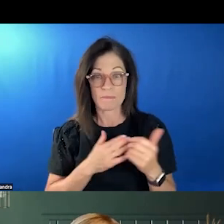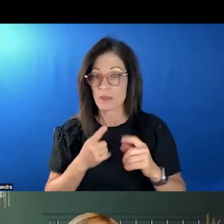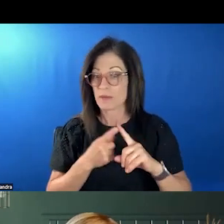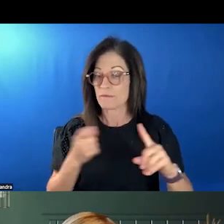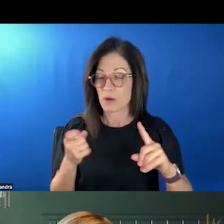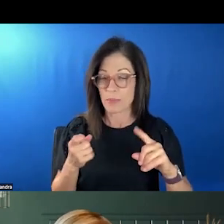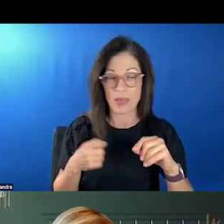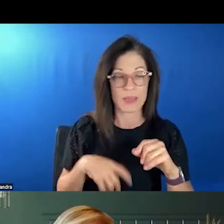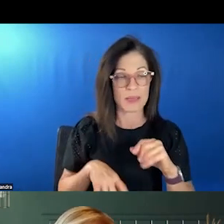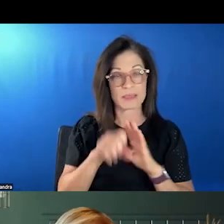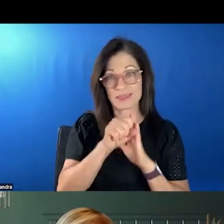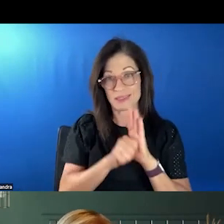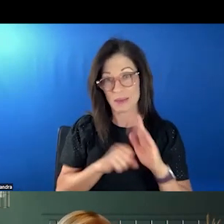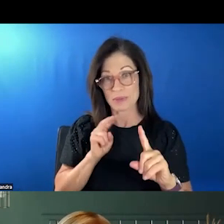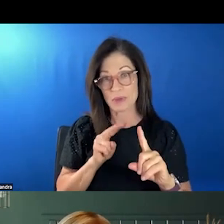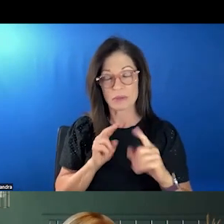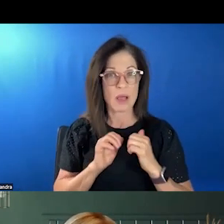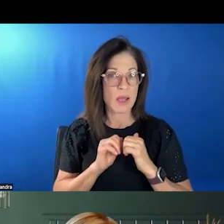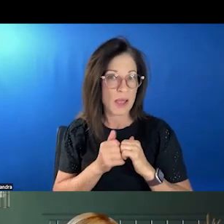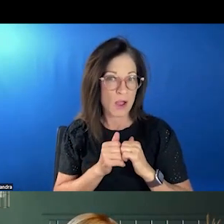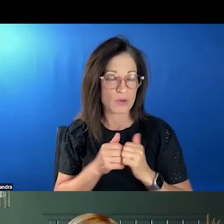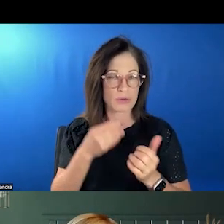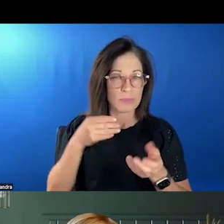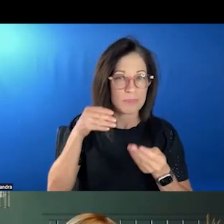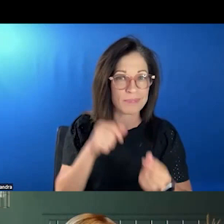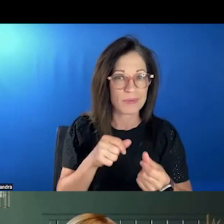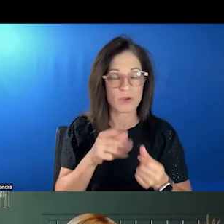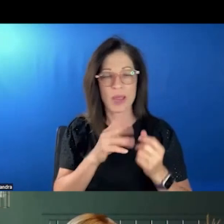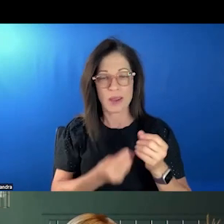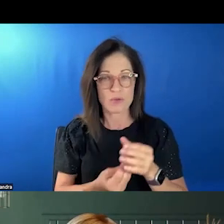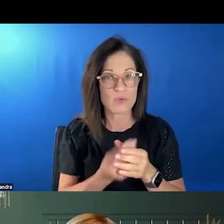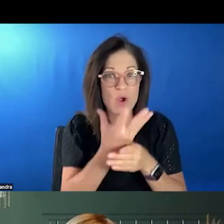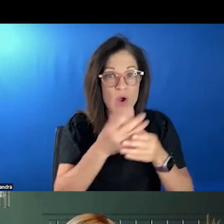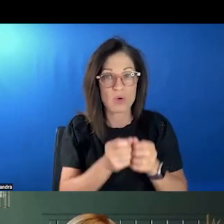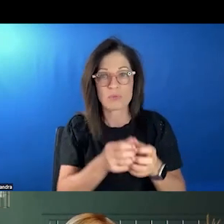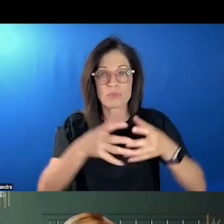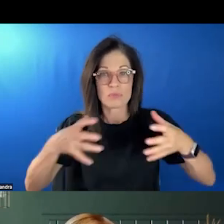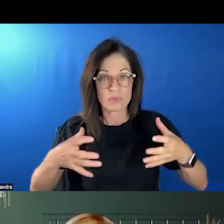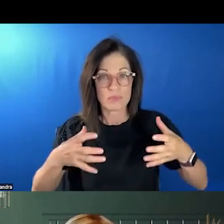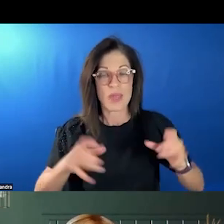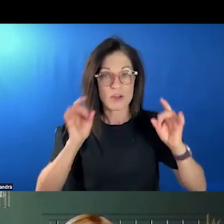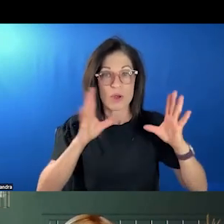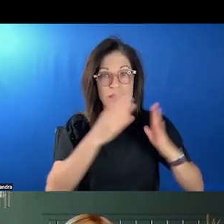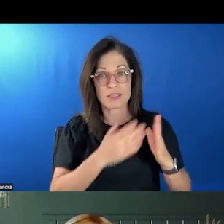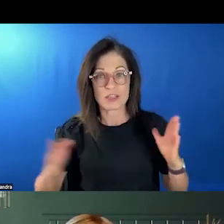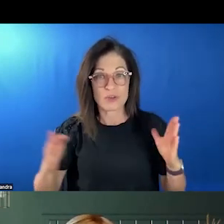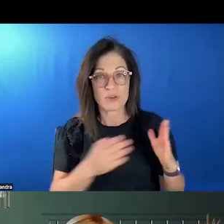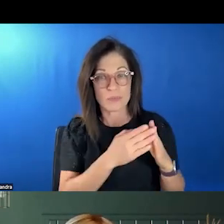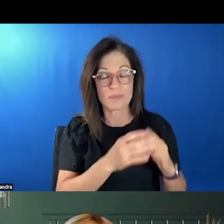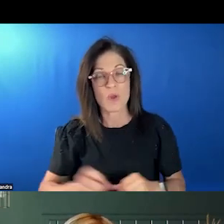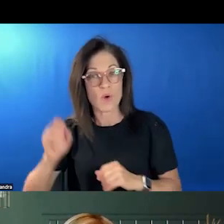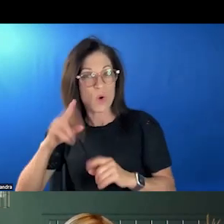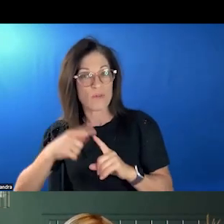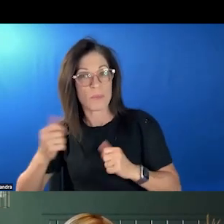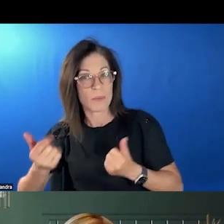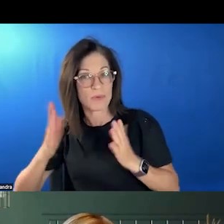state perspective of how to finance and grow the crisis continuum, or from a provider